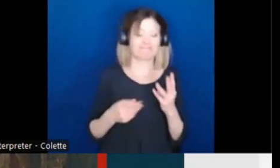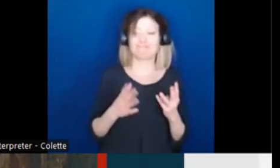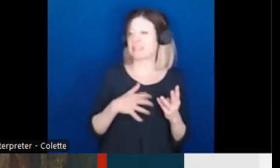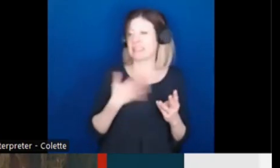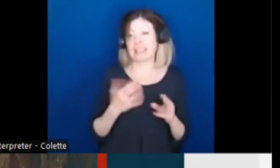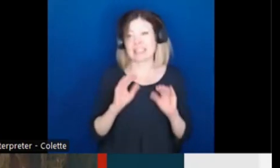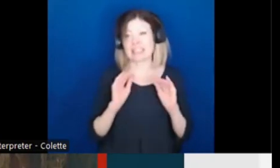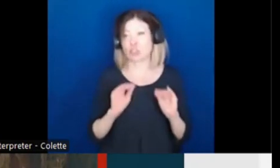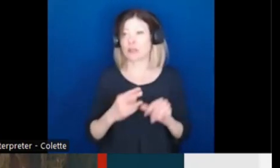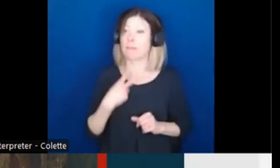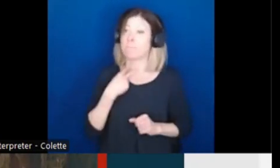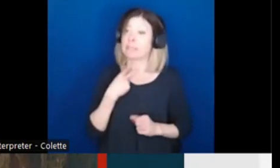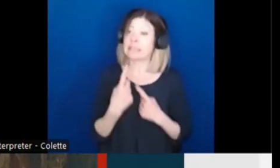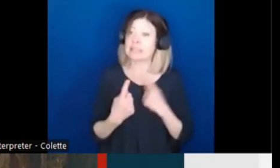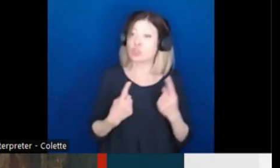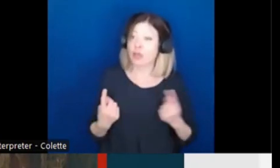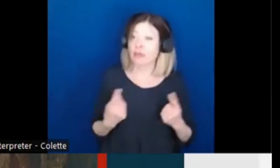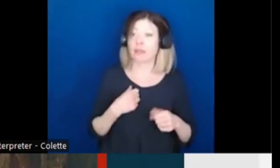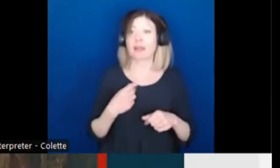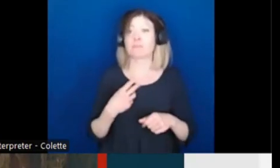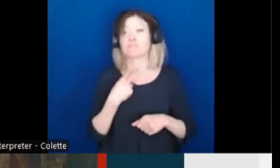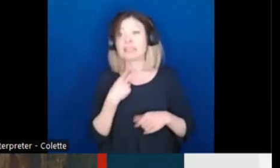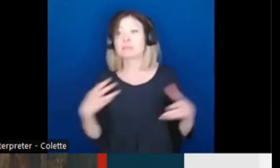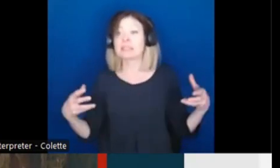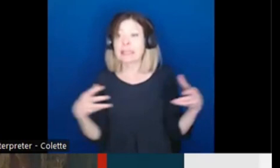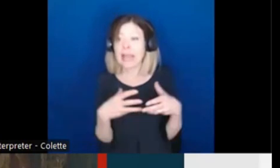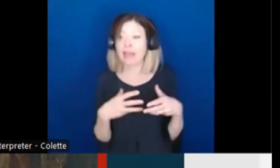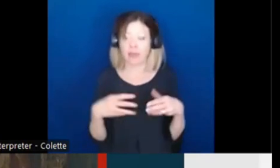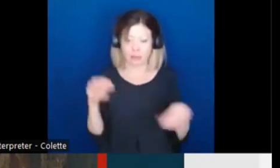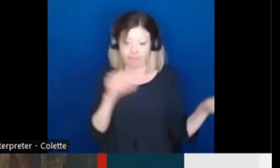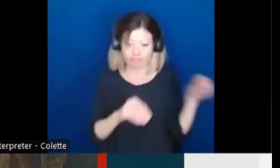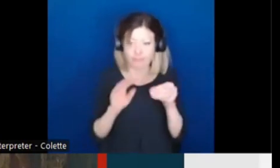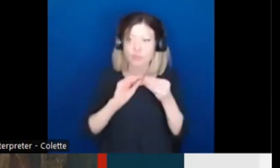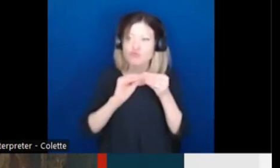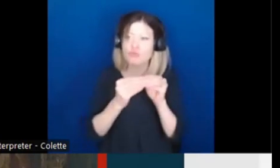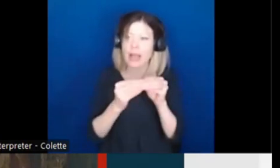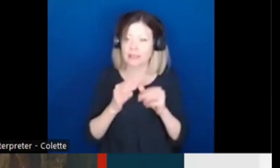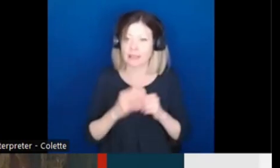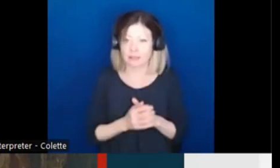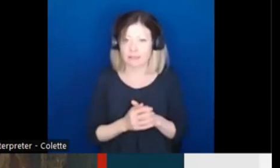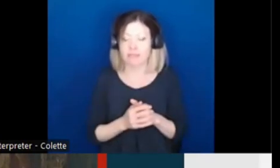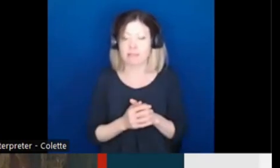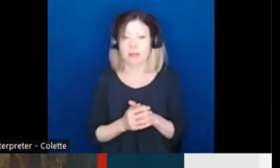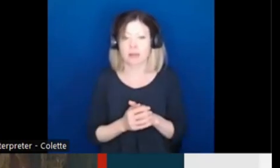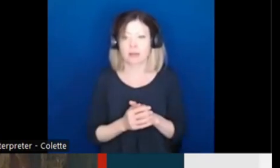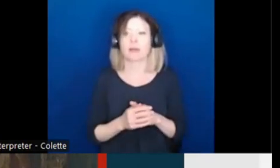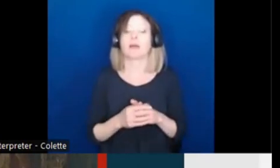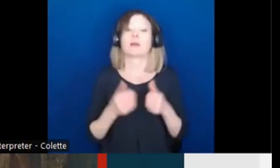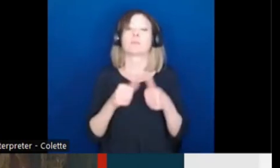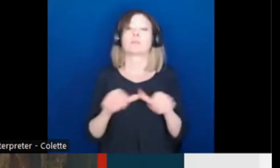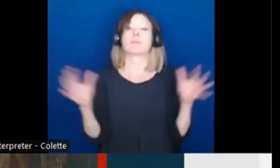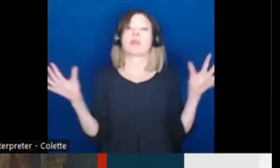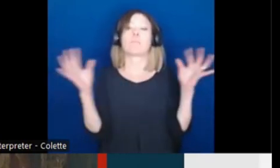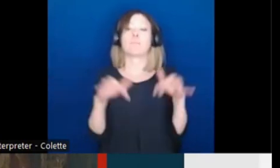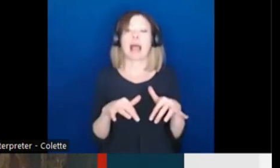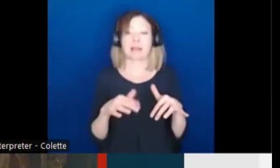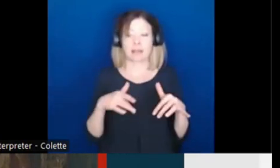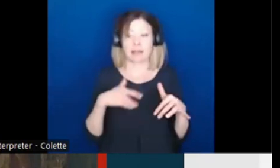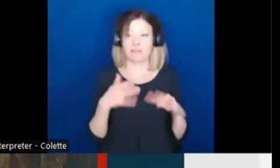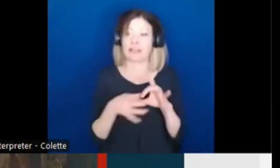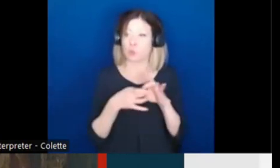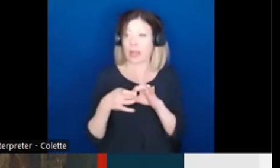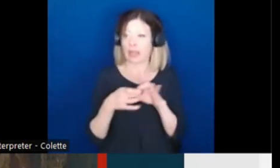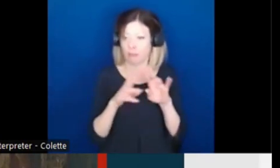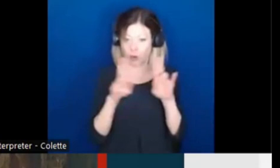to be creative. There was a time when they were all at home together. Charlotte eventually persuaded Emily and